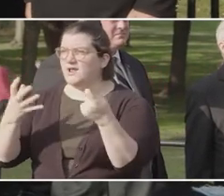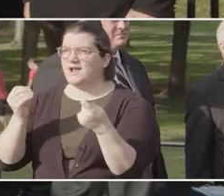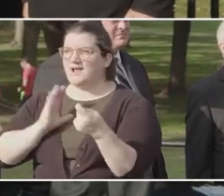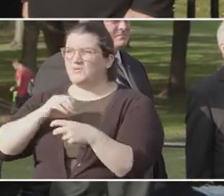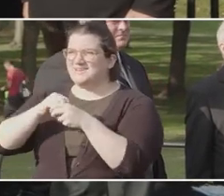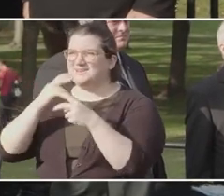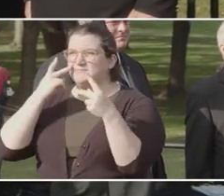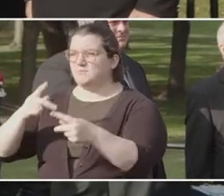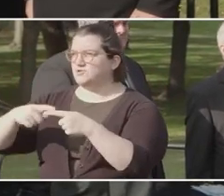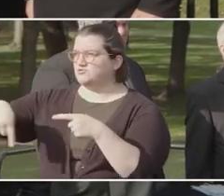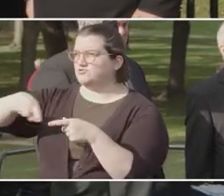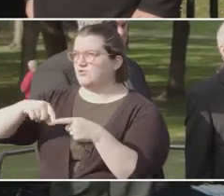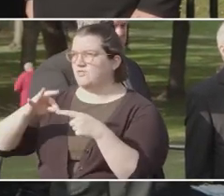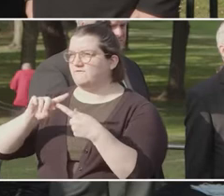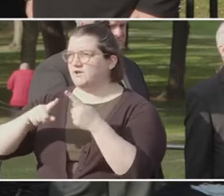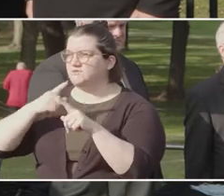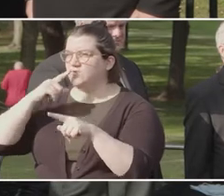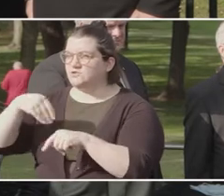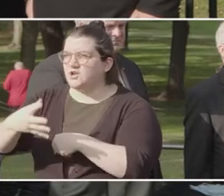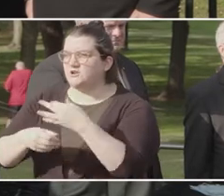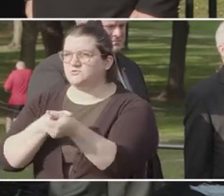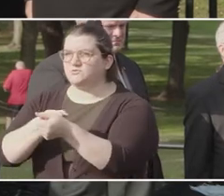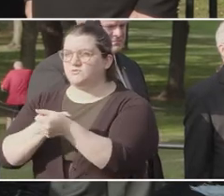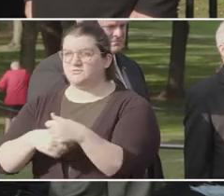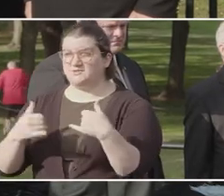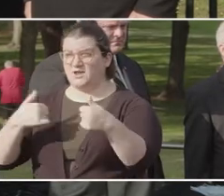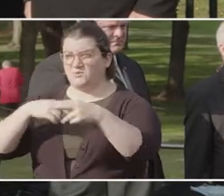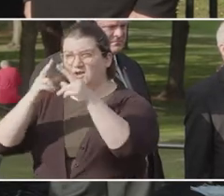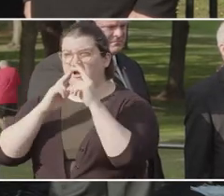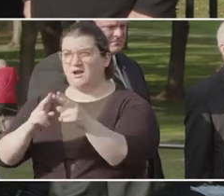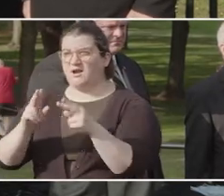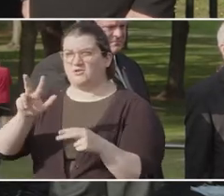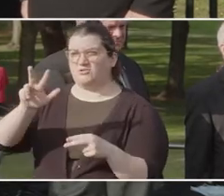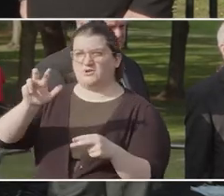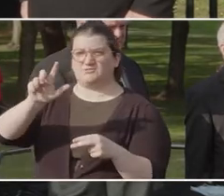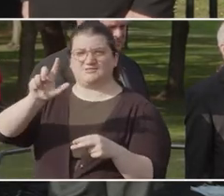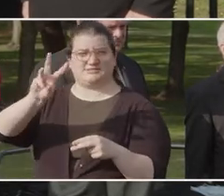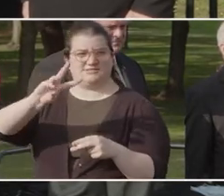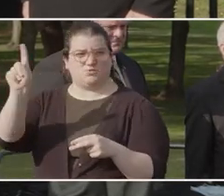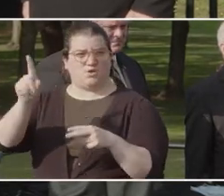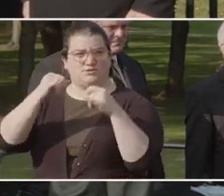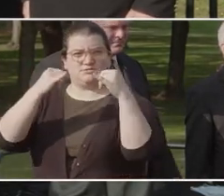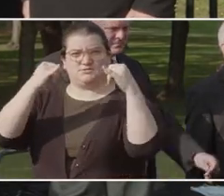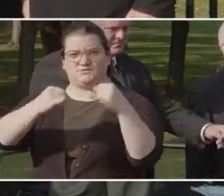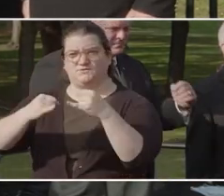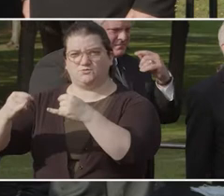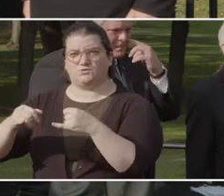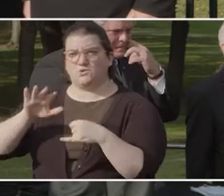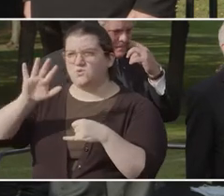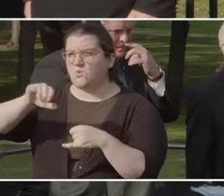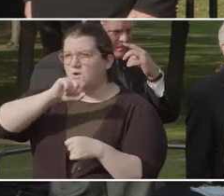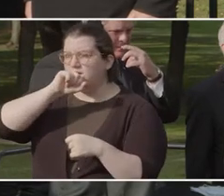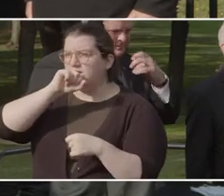friends for their generous support. Today we honor 361 individuals, your loved